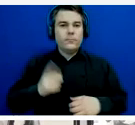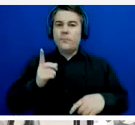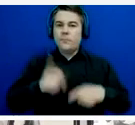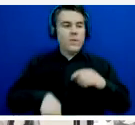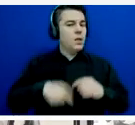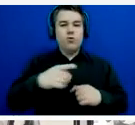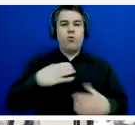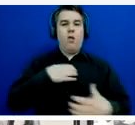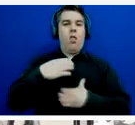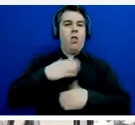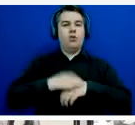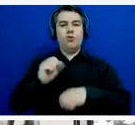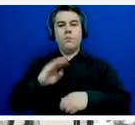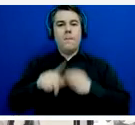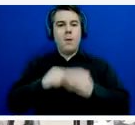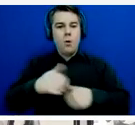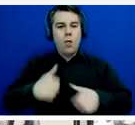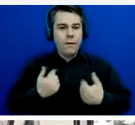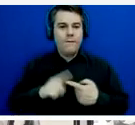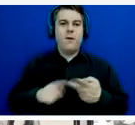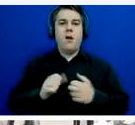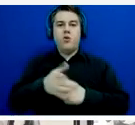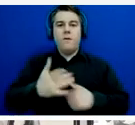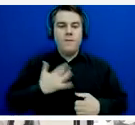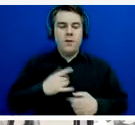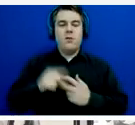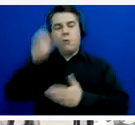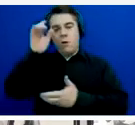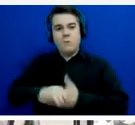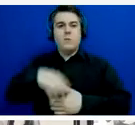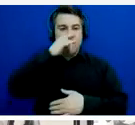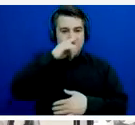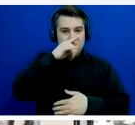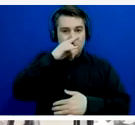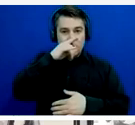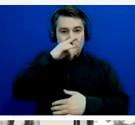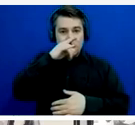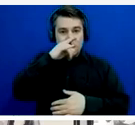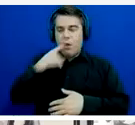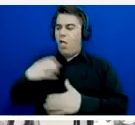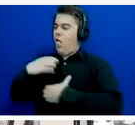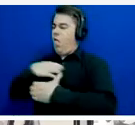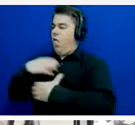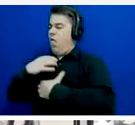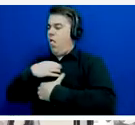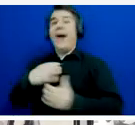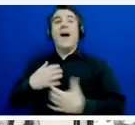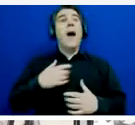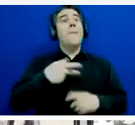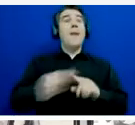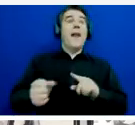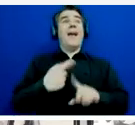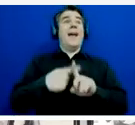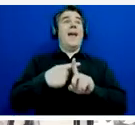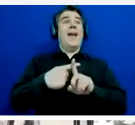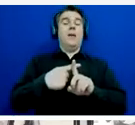social media about your life and how you feel and your husband and your kids, and then talk about Plexus, because that energy coming through from